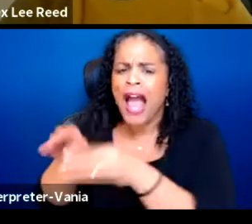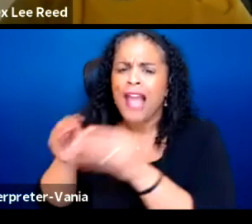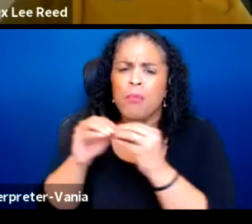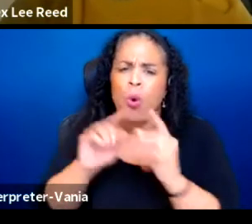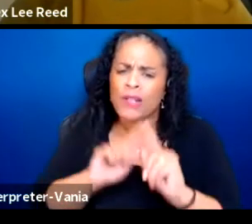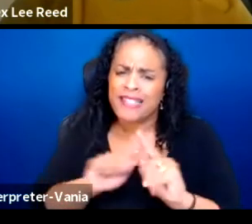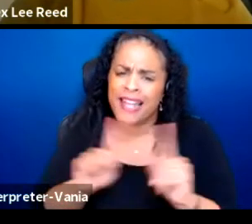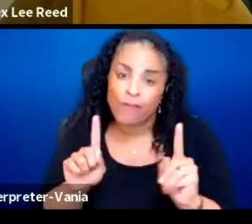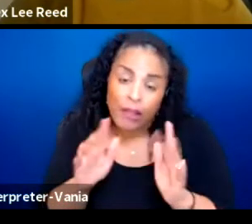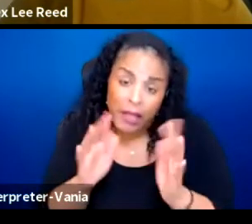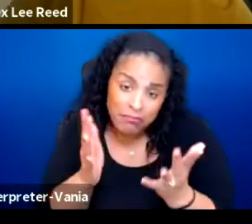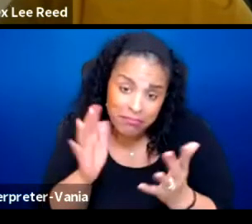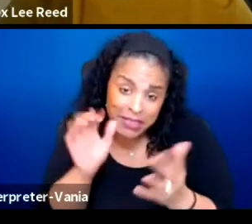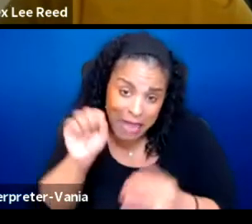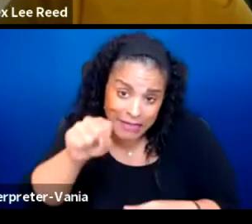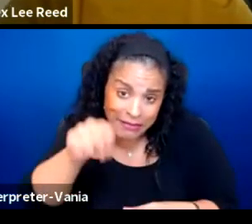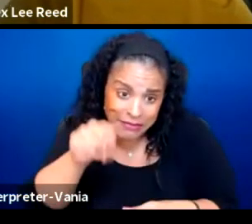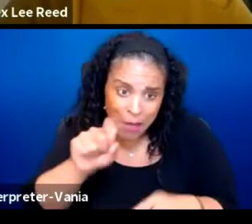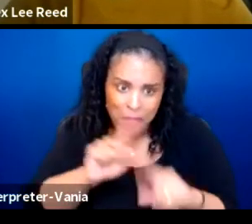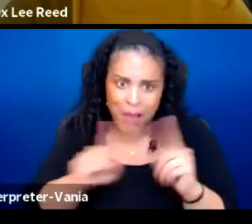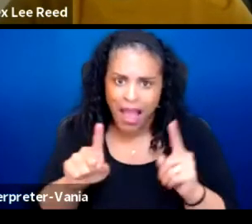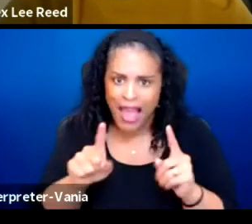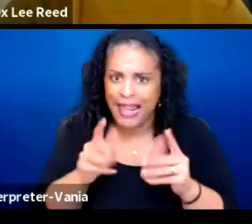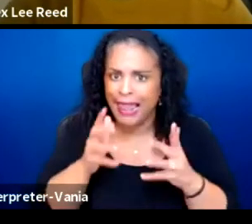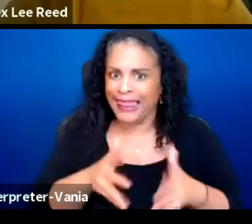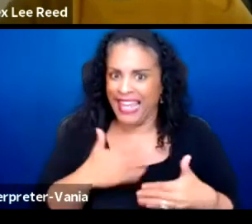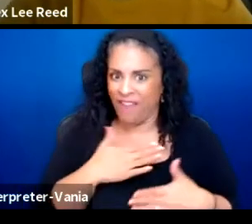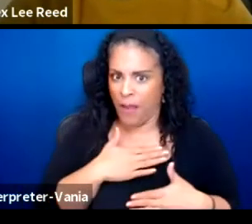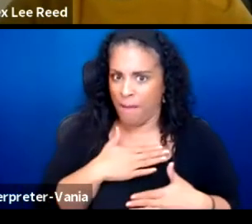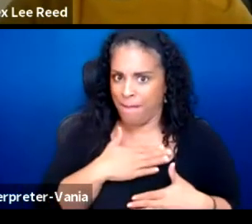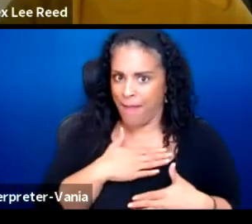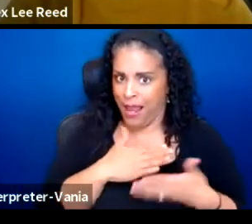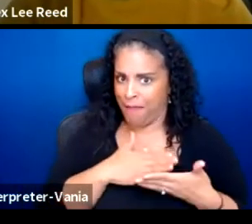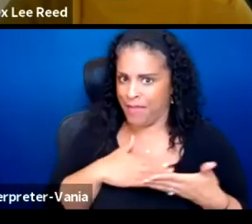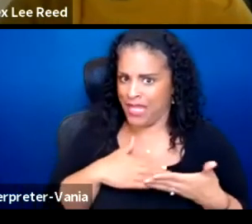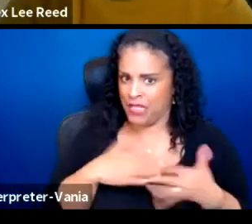sure, but just leave my piece right where it is.